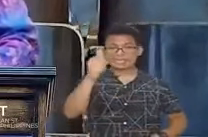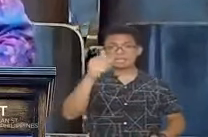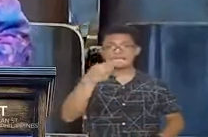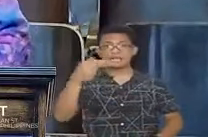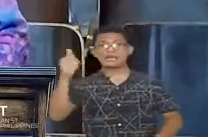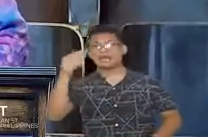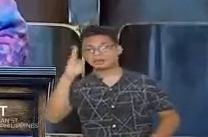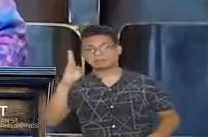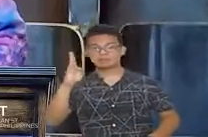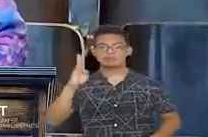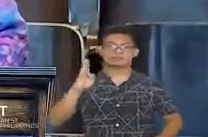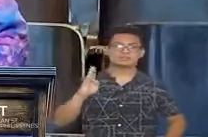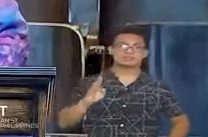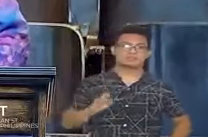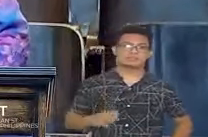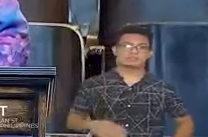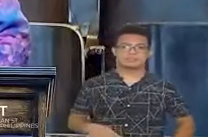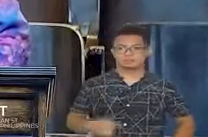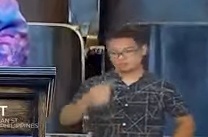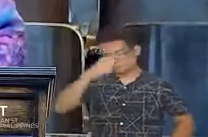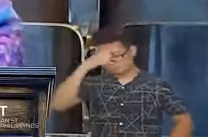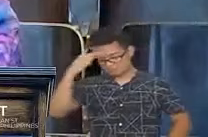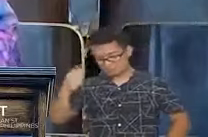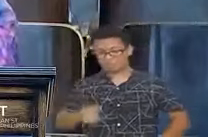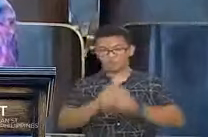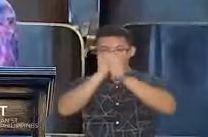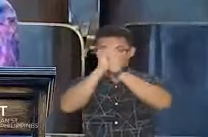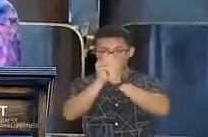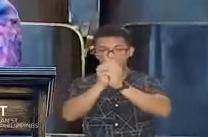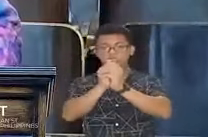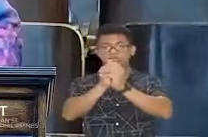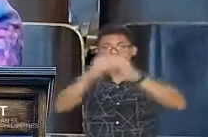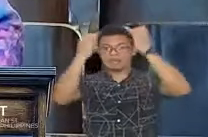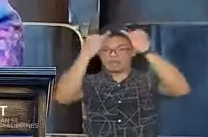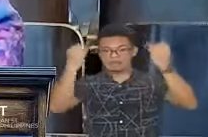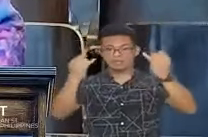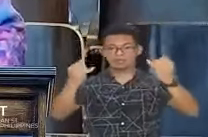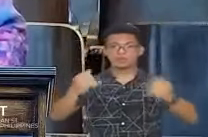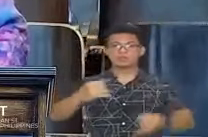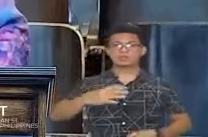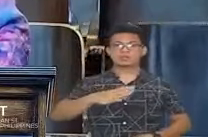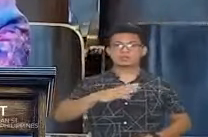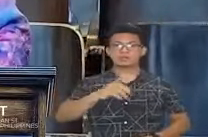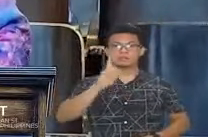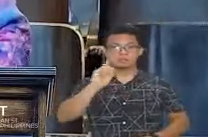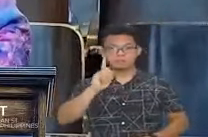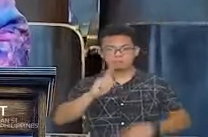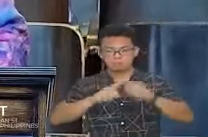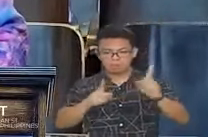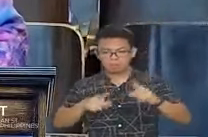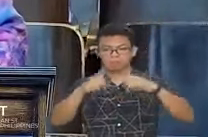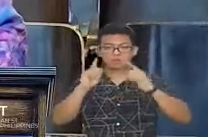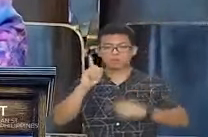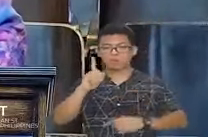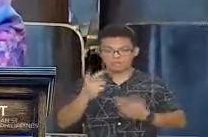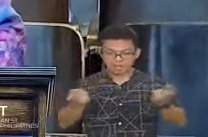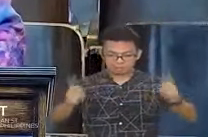And he knows that. Pero gi-blame niya si Elijah nga siya ang troublemaker.